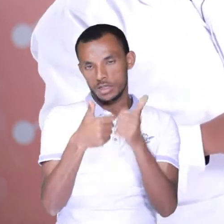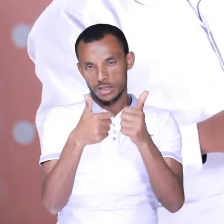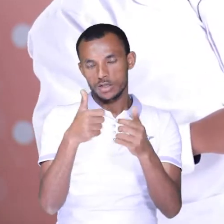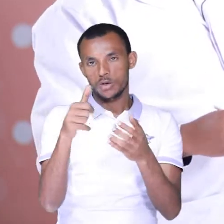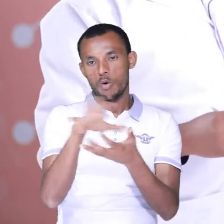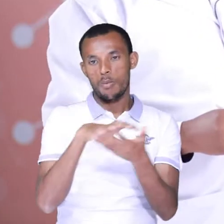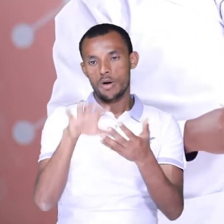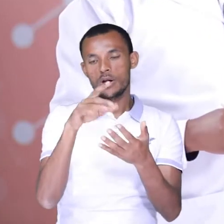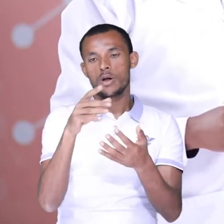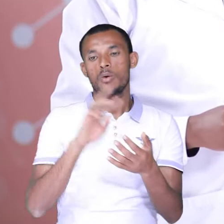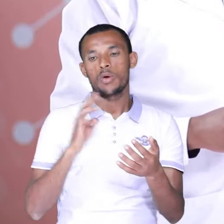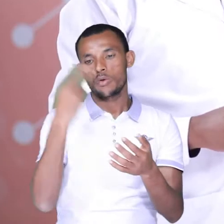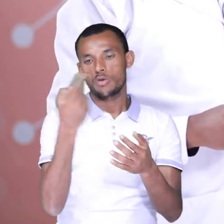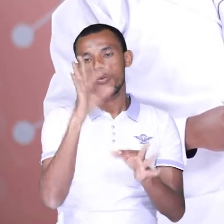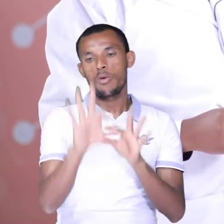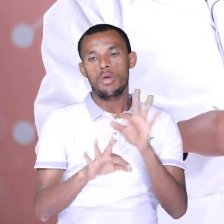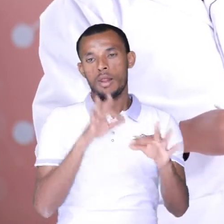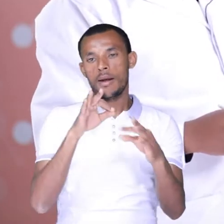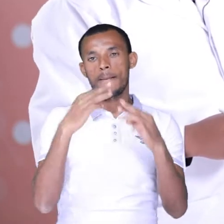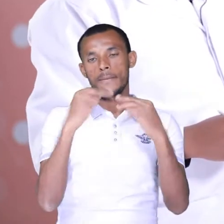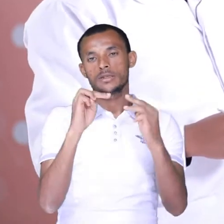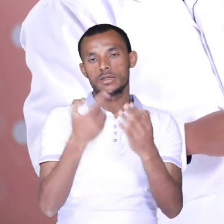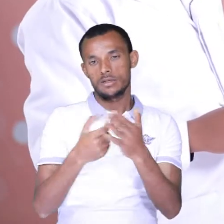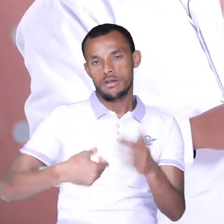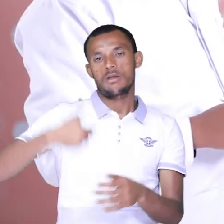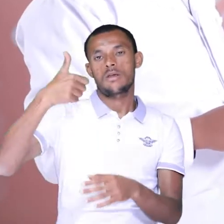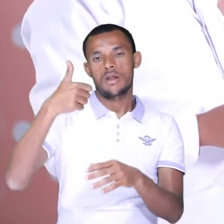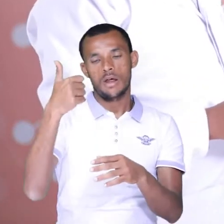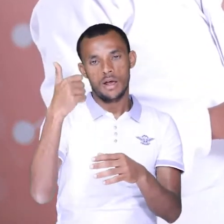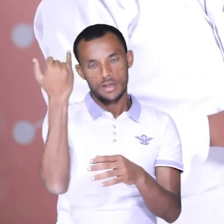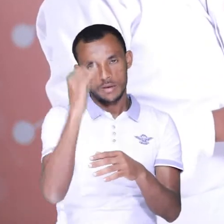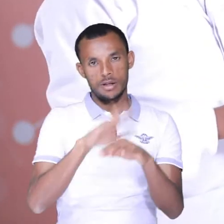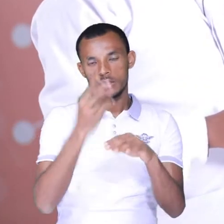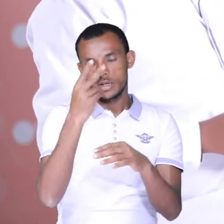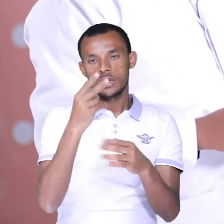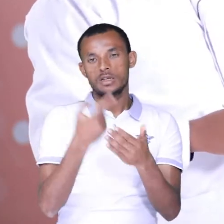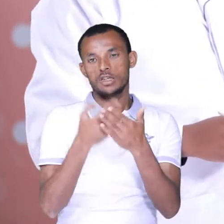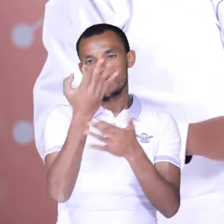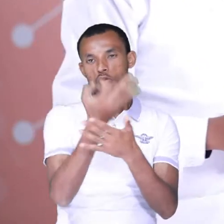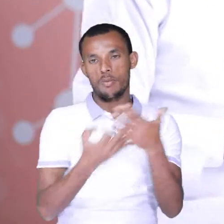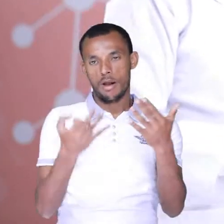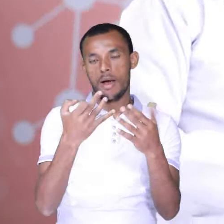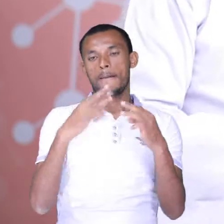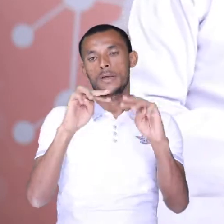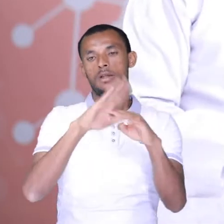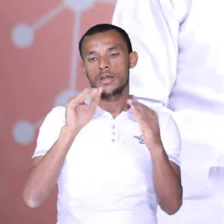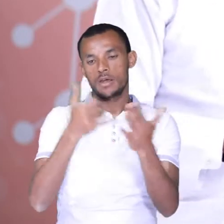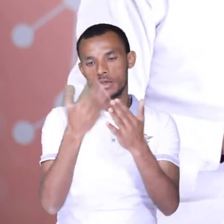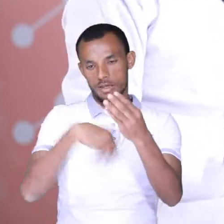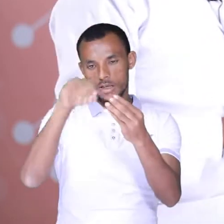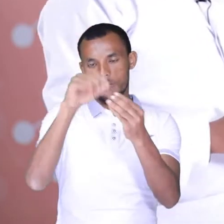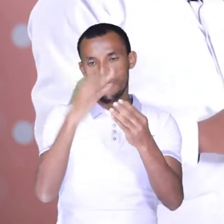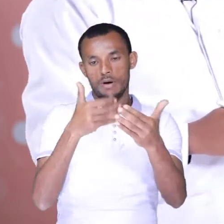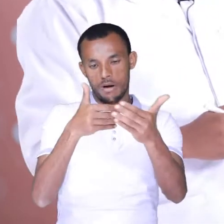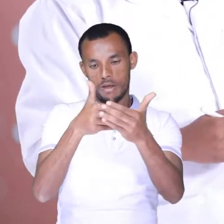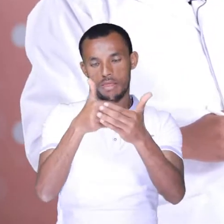we use the term molecular mass. On the other way, what is formula mass? It is the sum of the